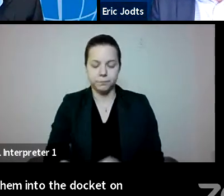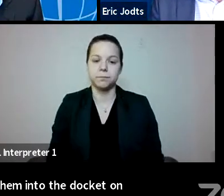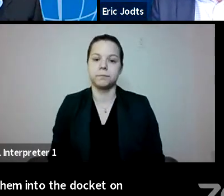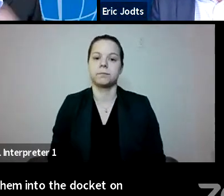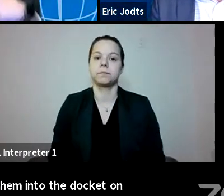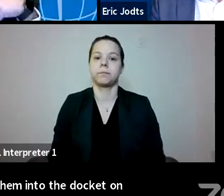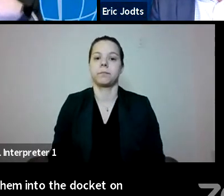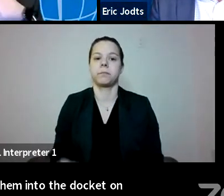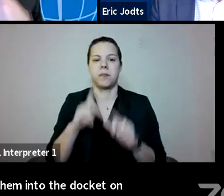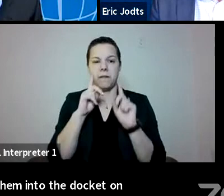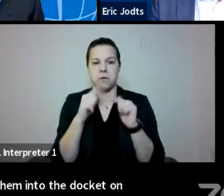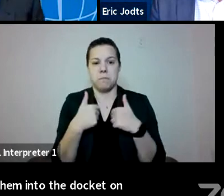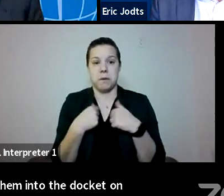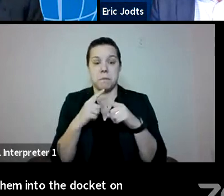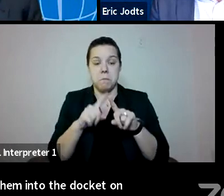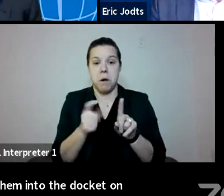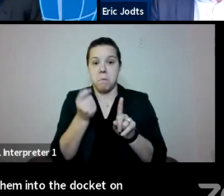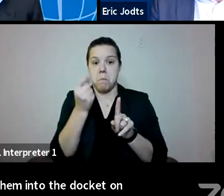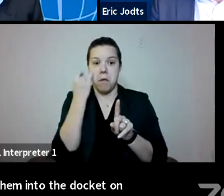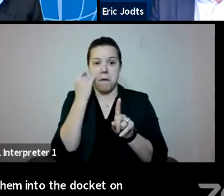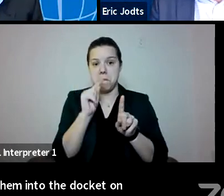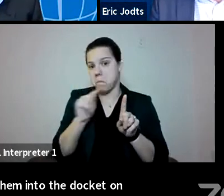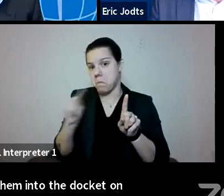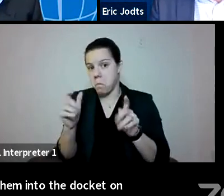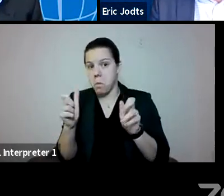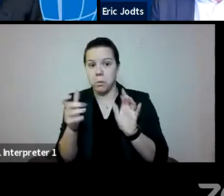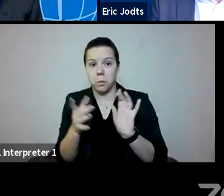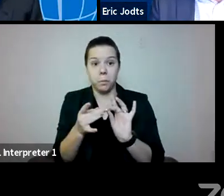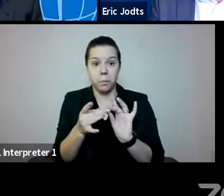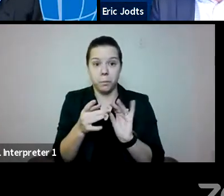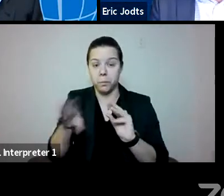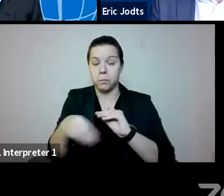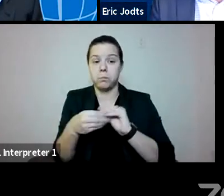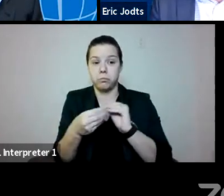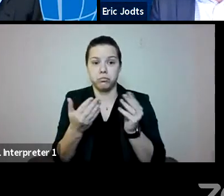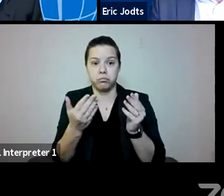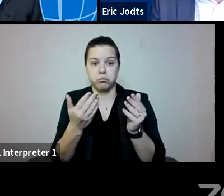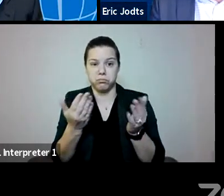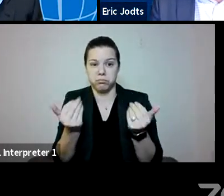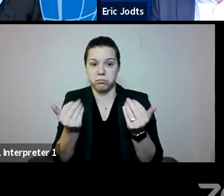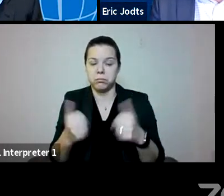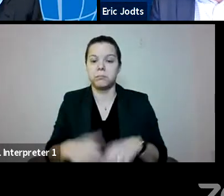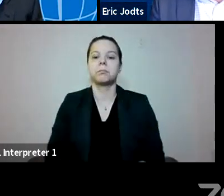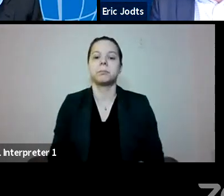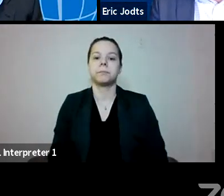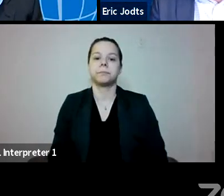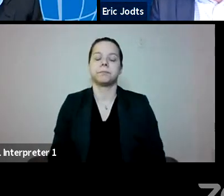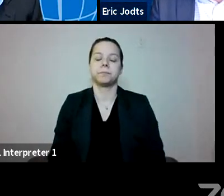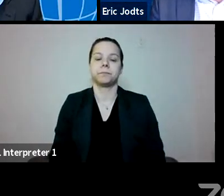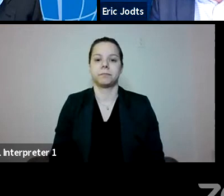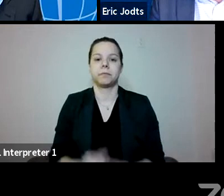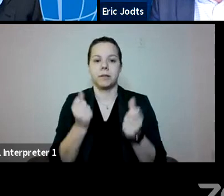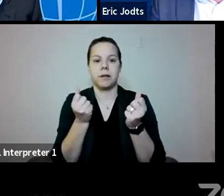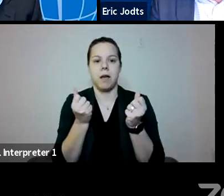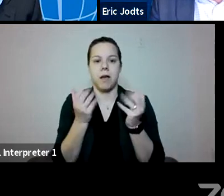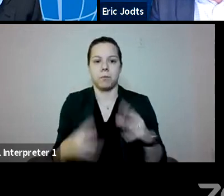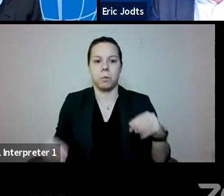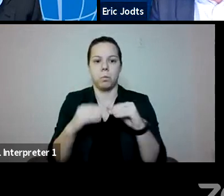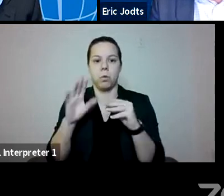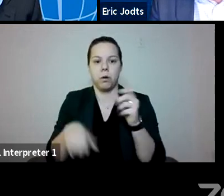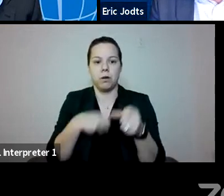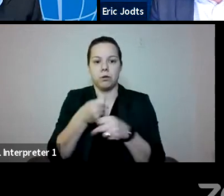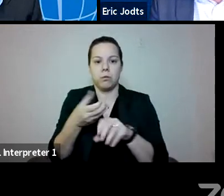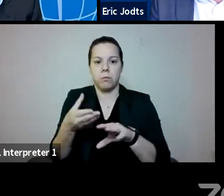This one's for me, but if anybody else wants to chime in, you should definitely feel free to. how many more years